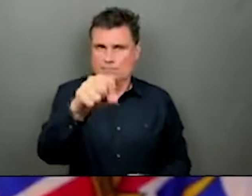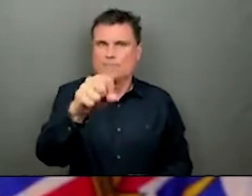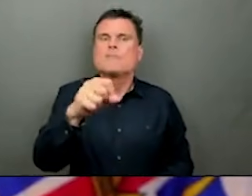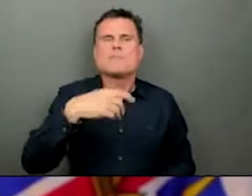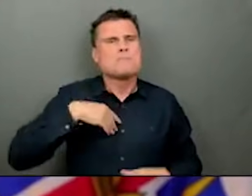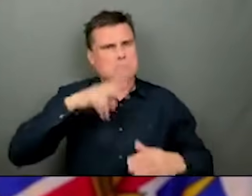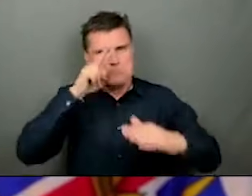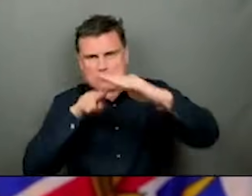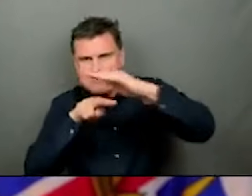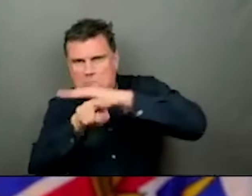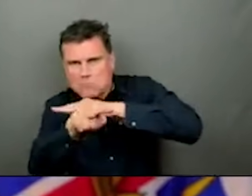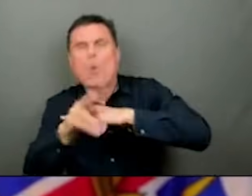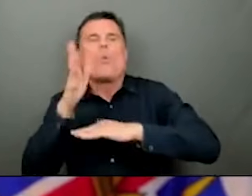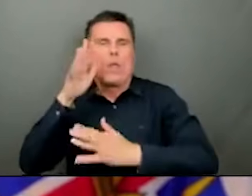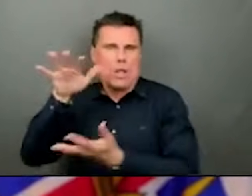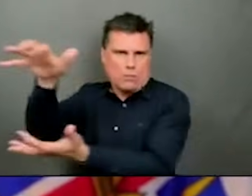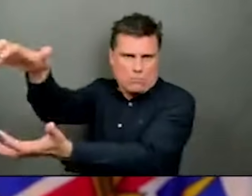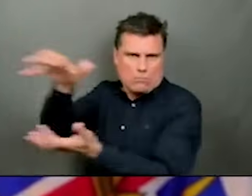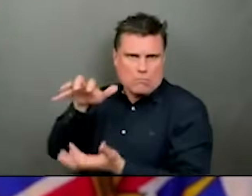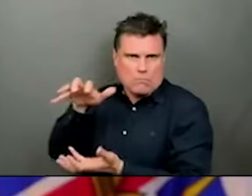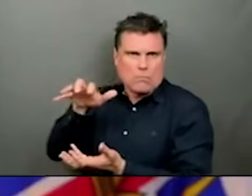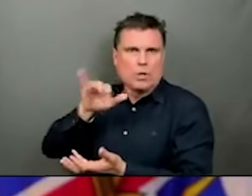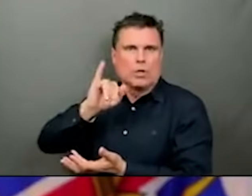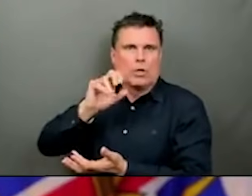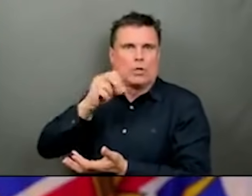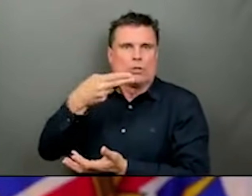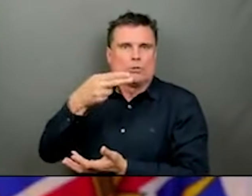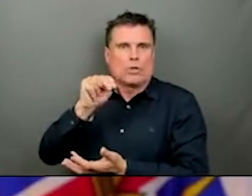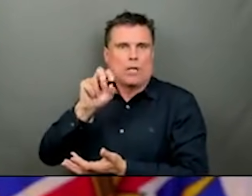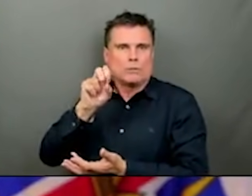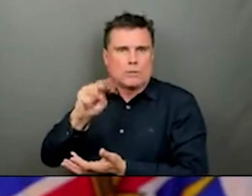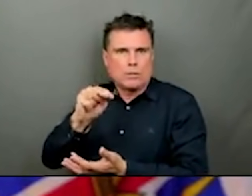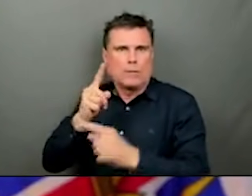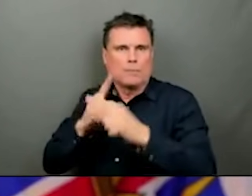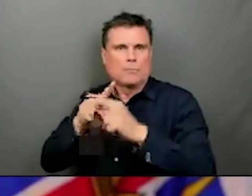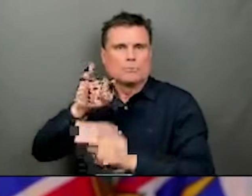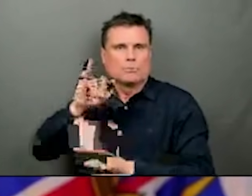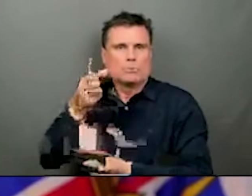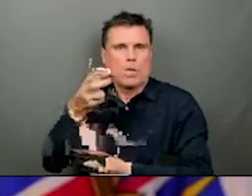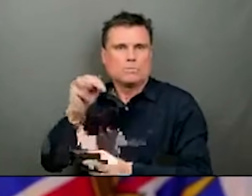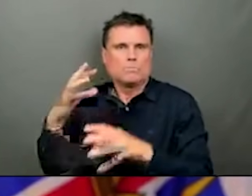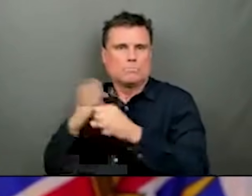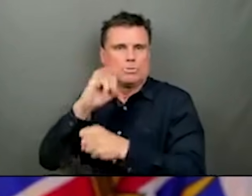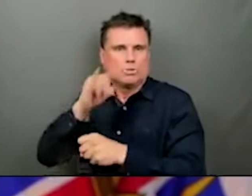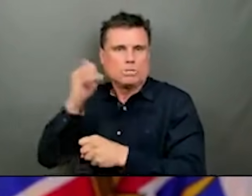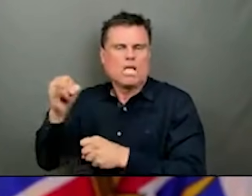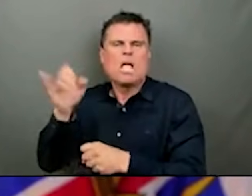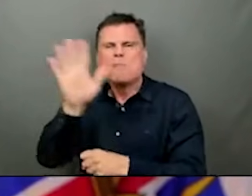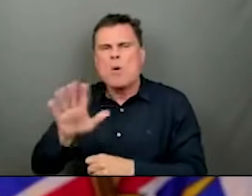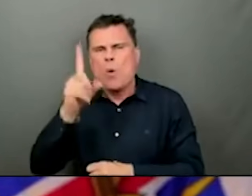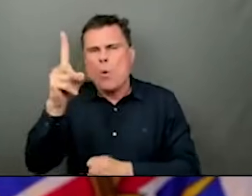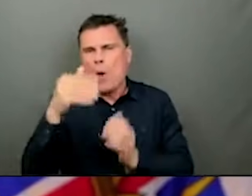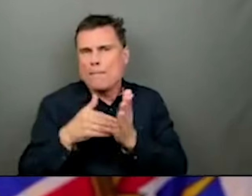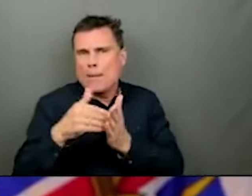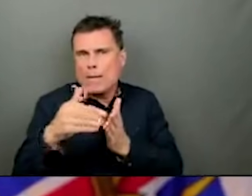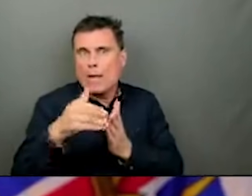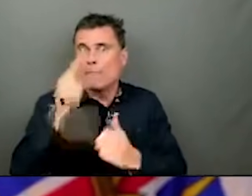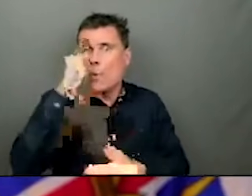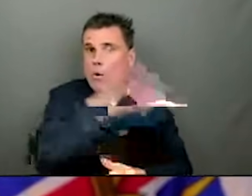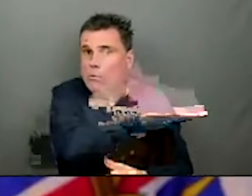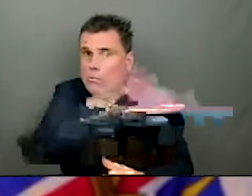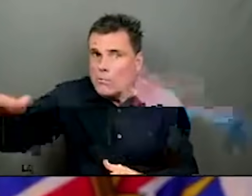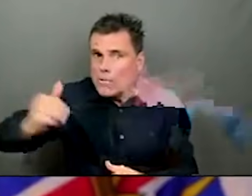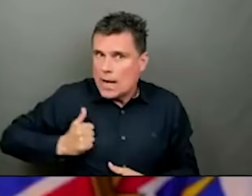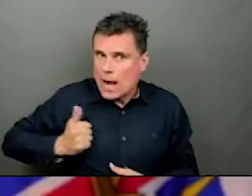approximately, into the National Operations Centre this week. Sometime this